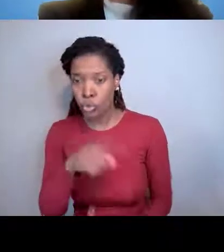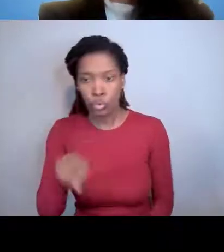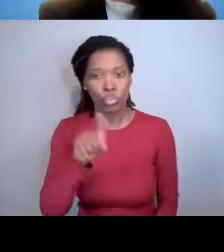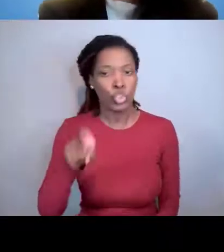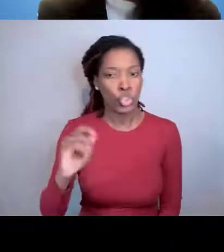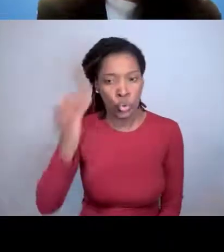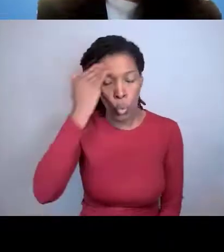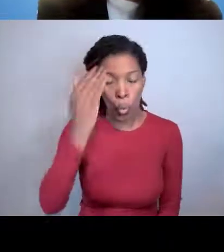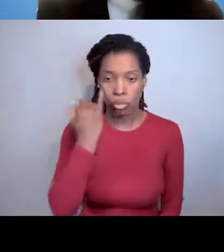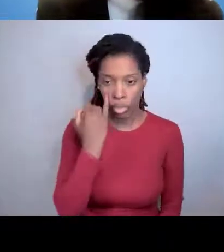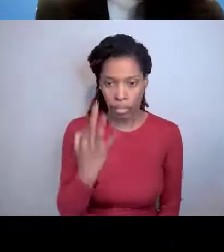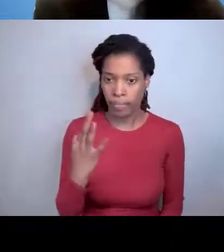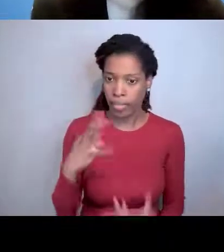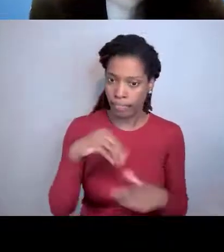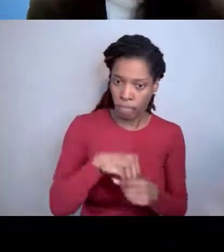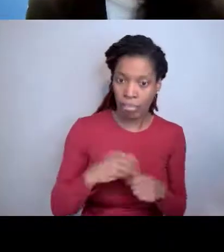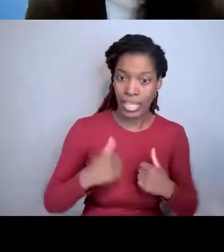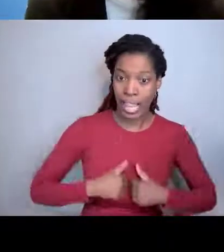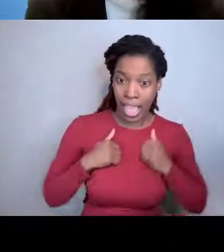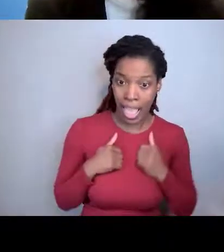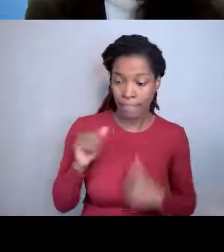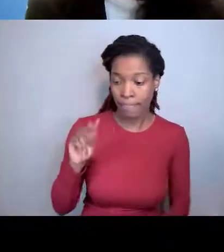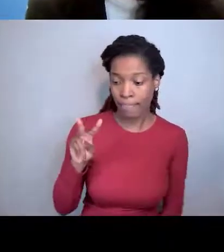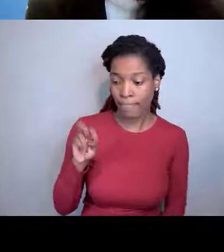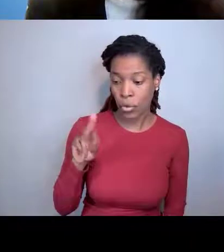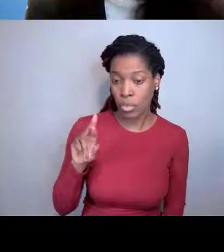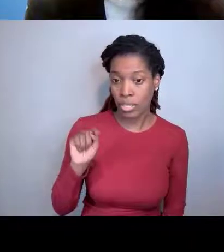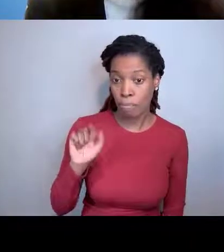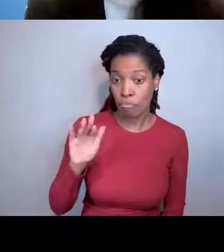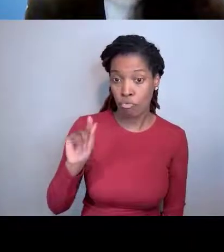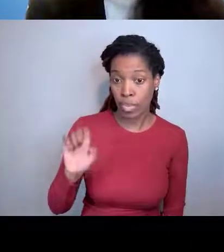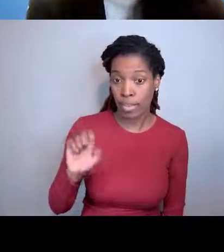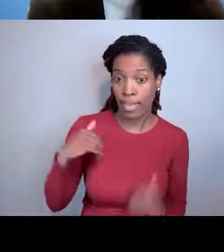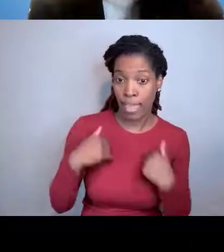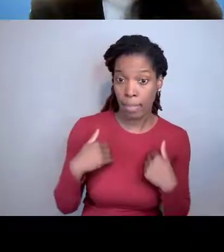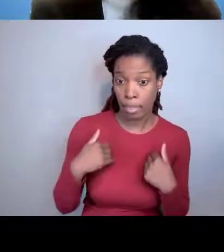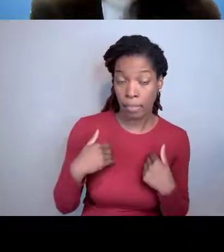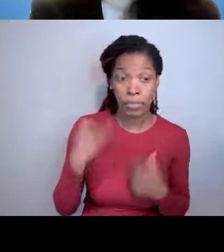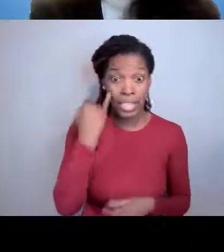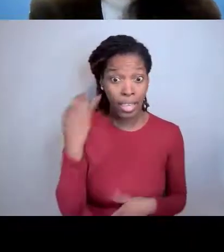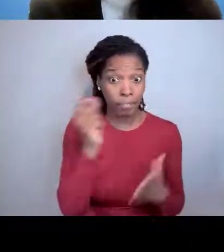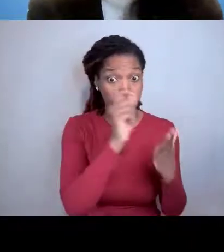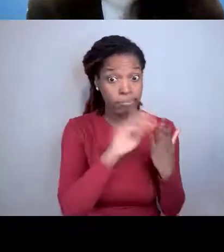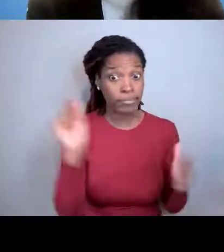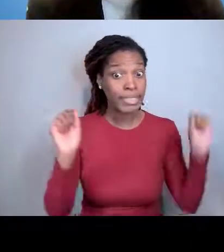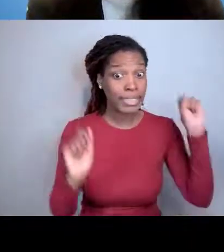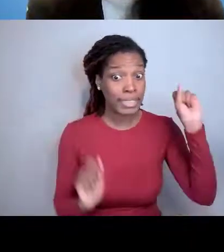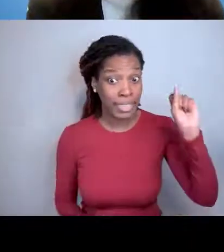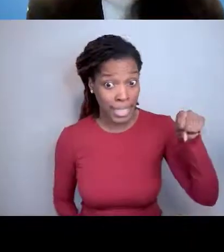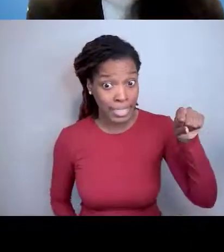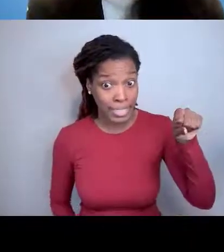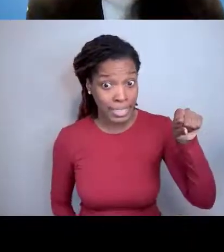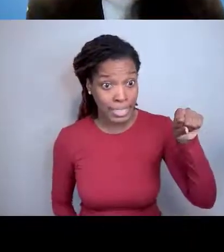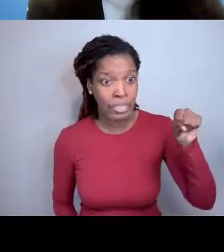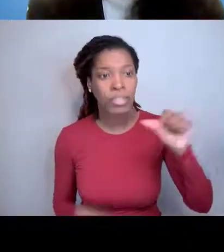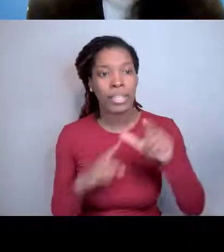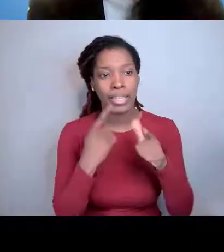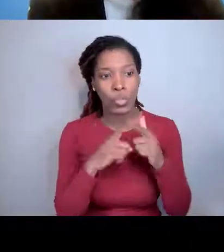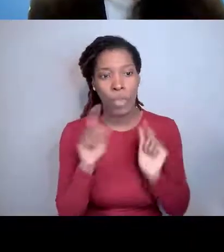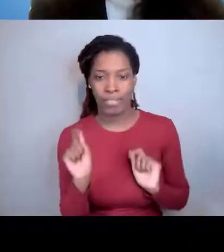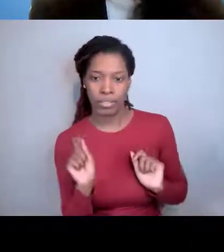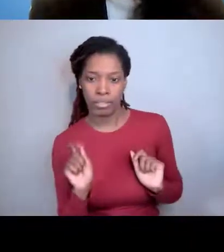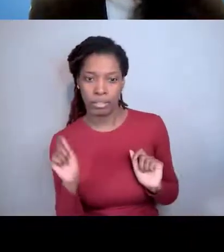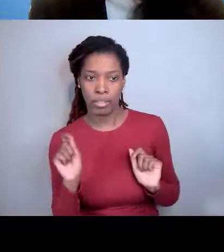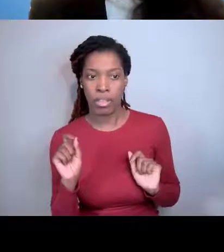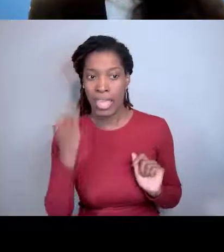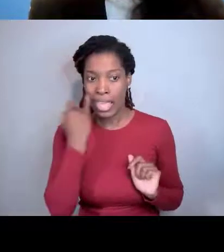live vertebrate animals. And if you do check yes, then you need to then check whether or not IACUC review